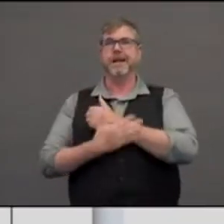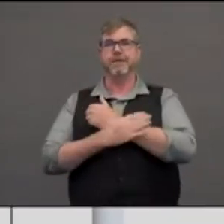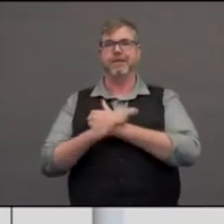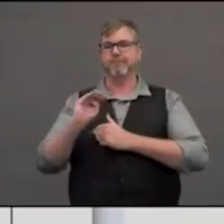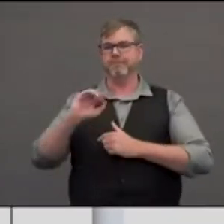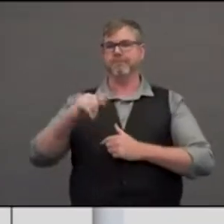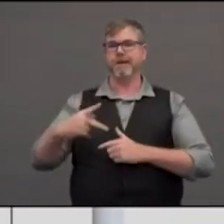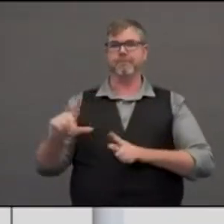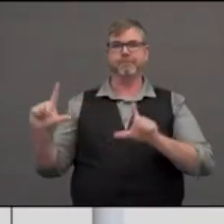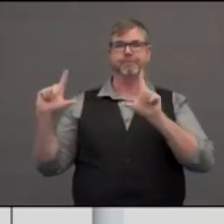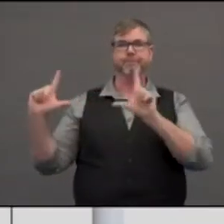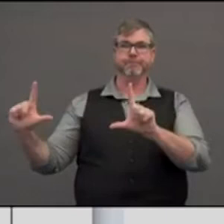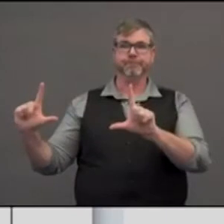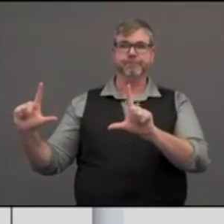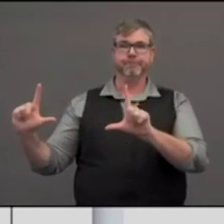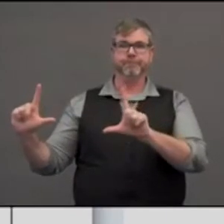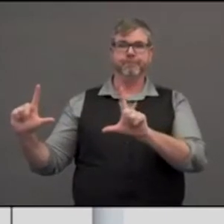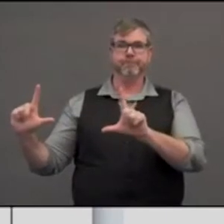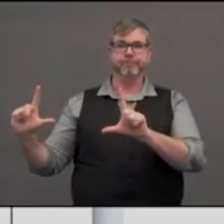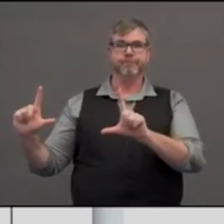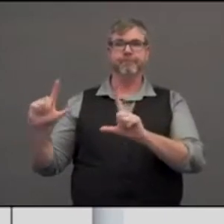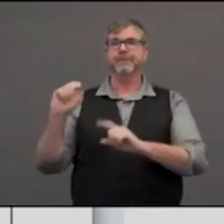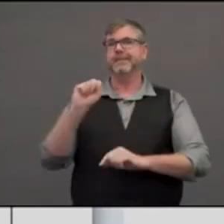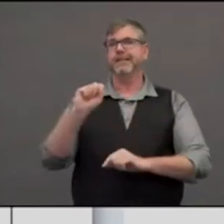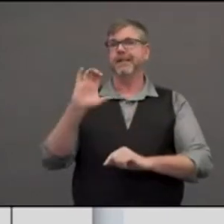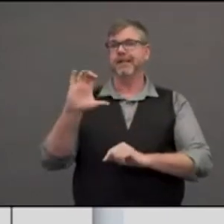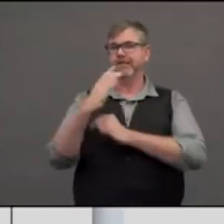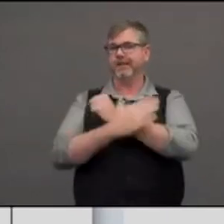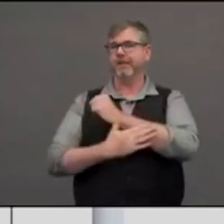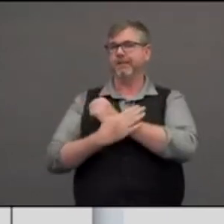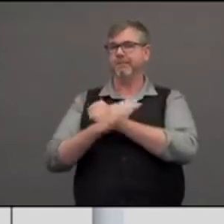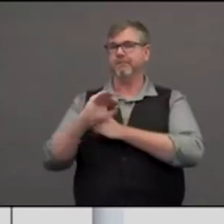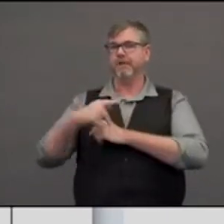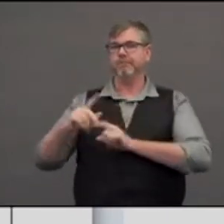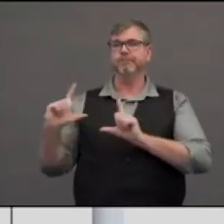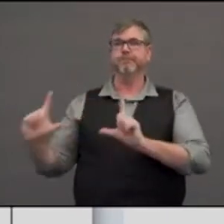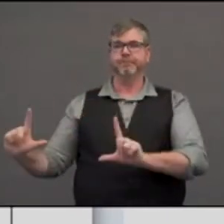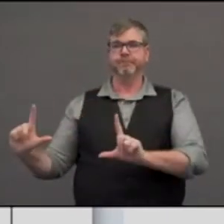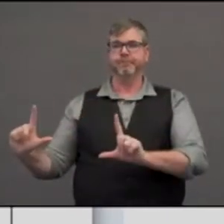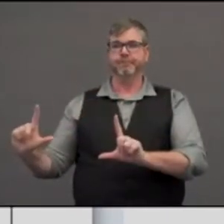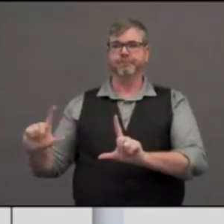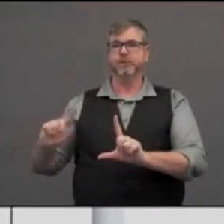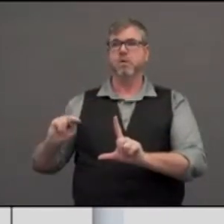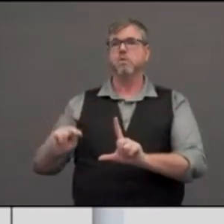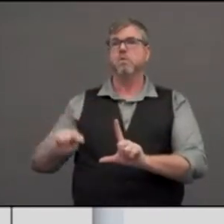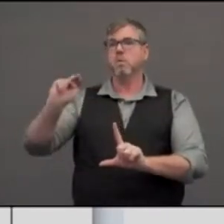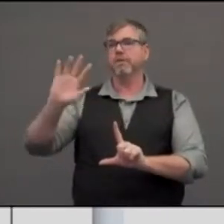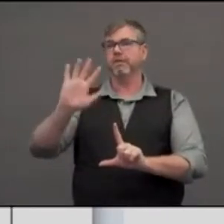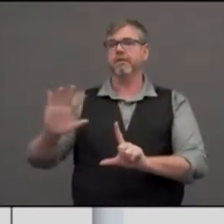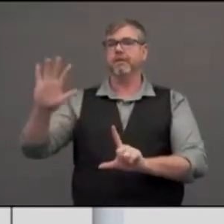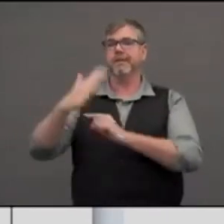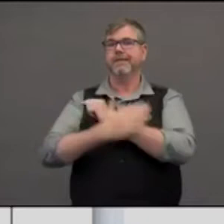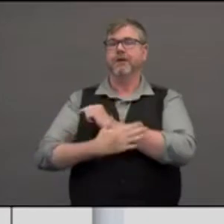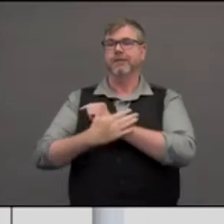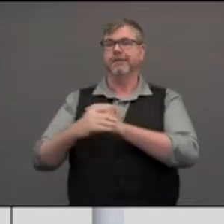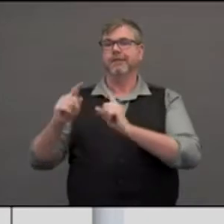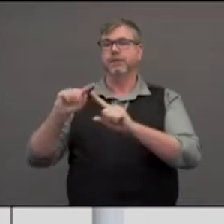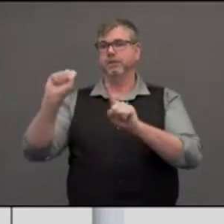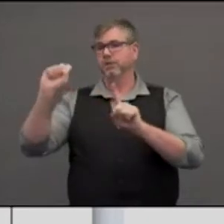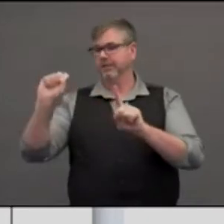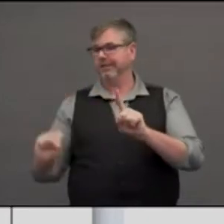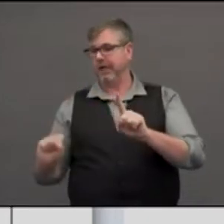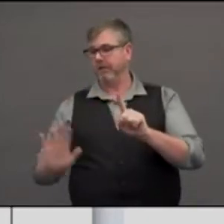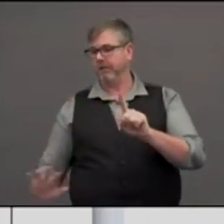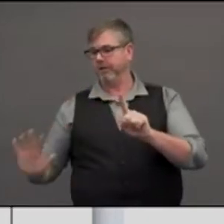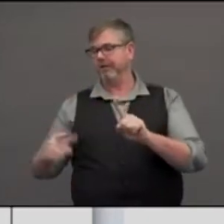So this is a map of Santa Clara County, again, the North County down to the south, Gilroy area. And the